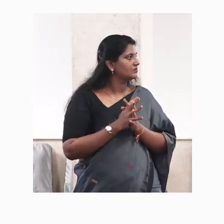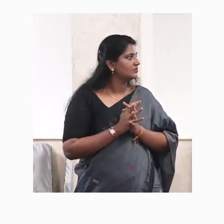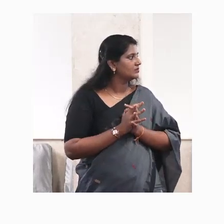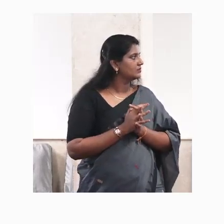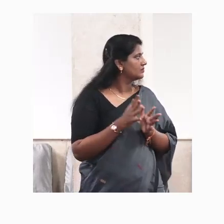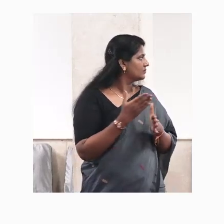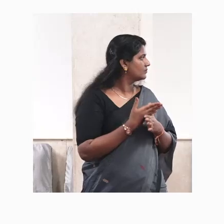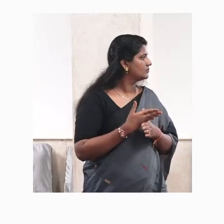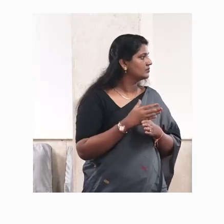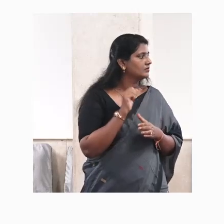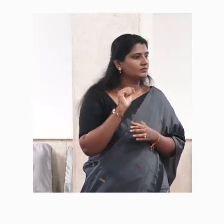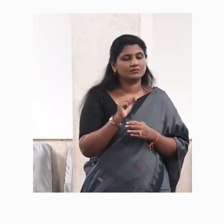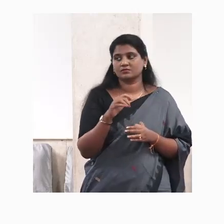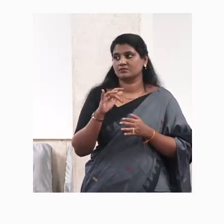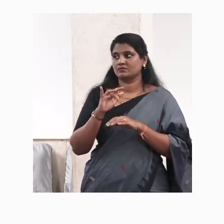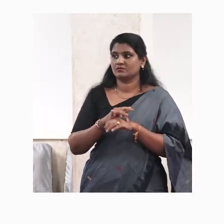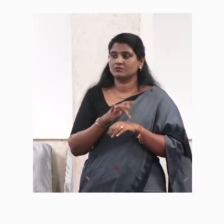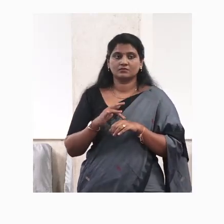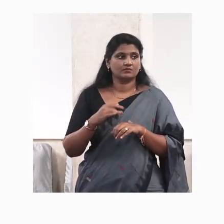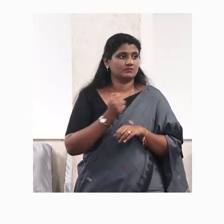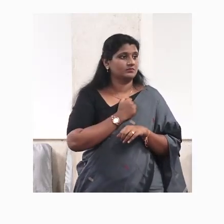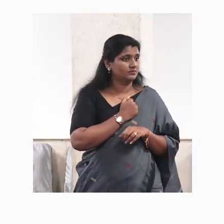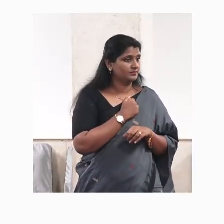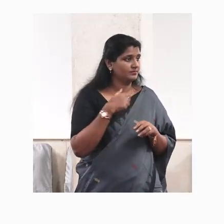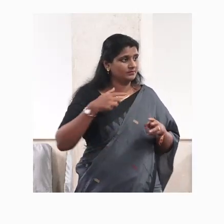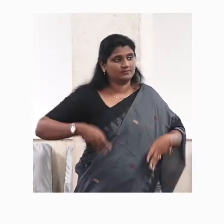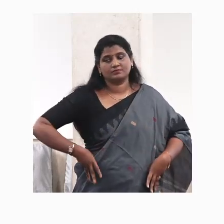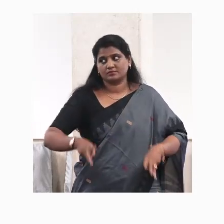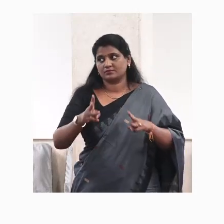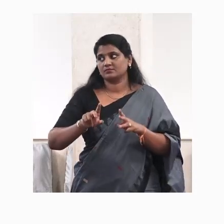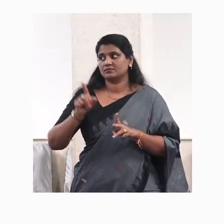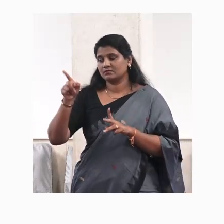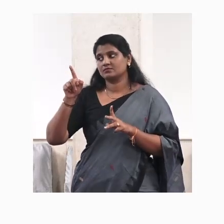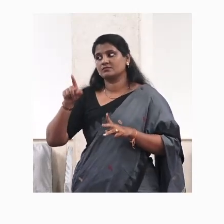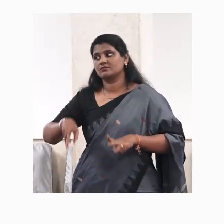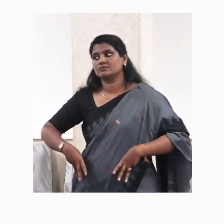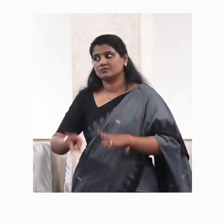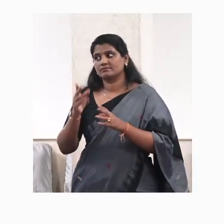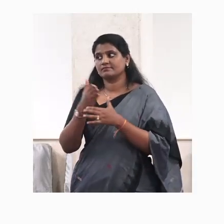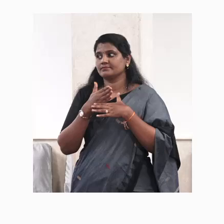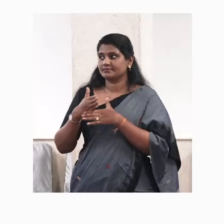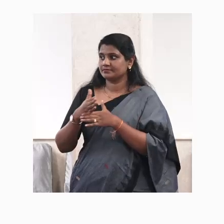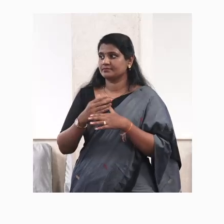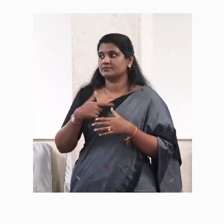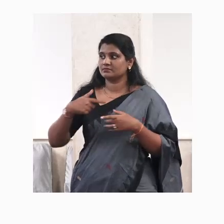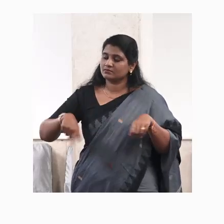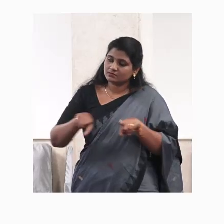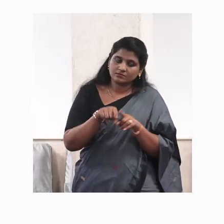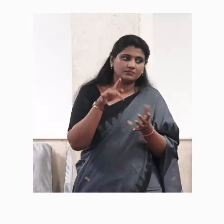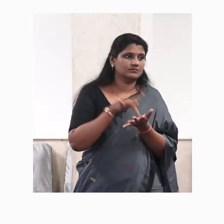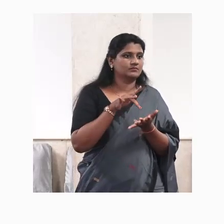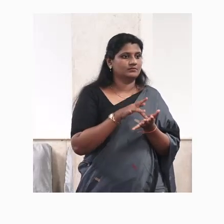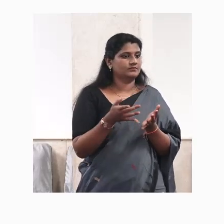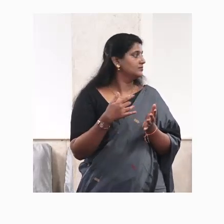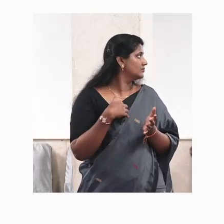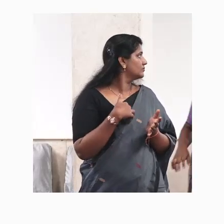Share your own experience. I can say my way, and then we share. I was in the same position. I